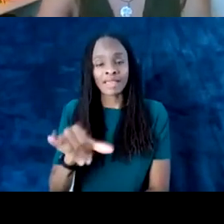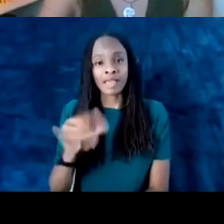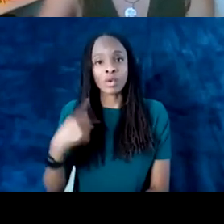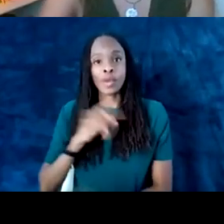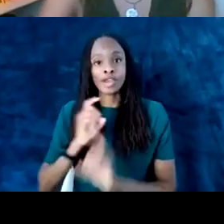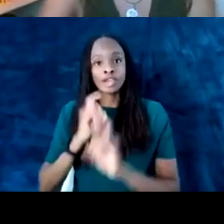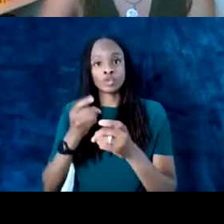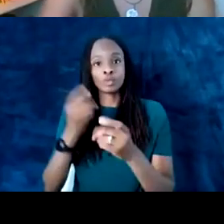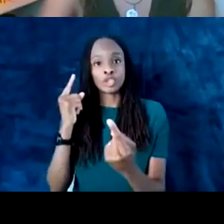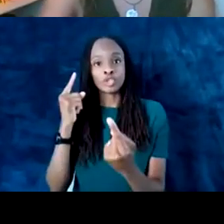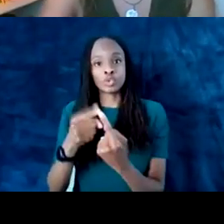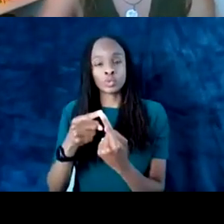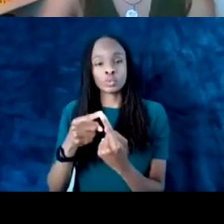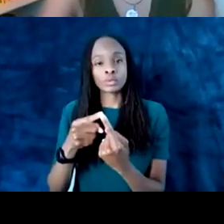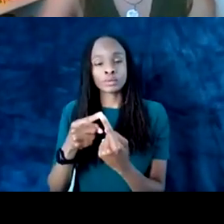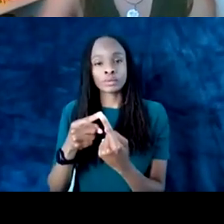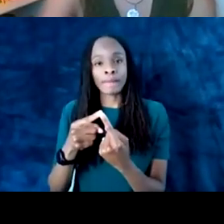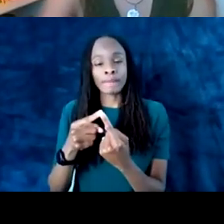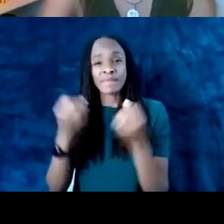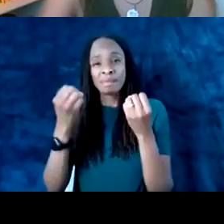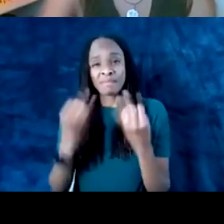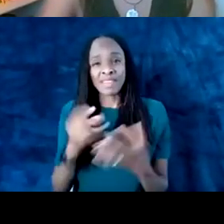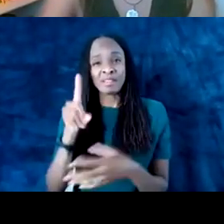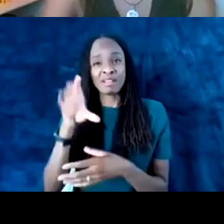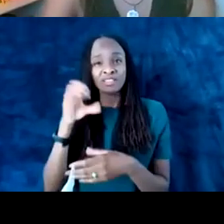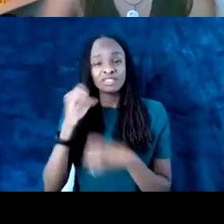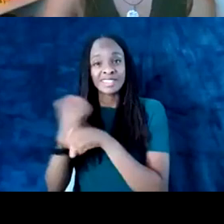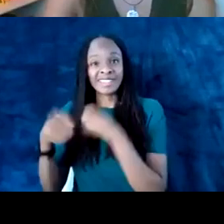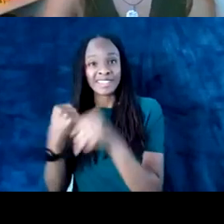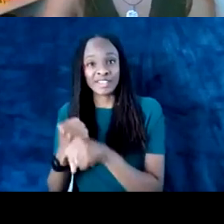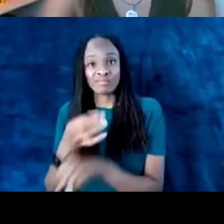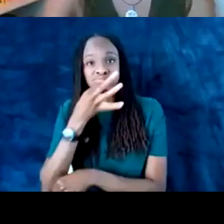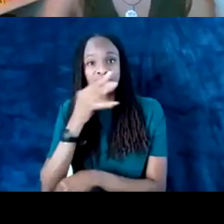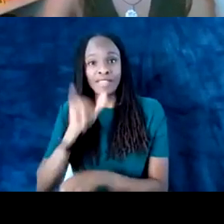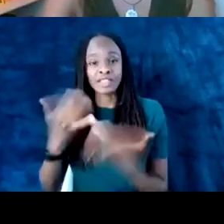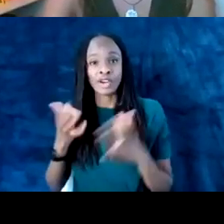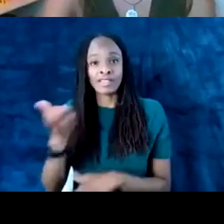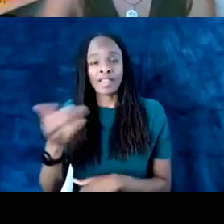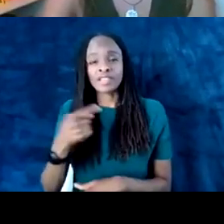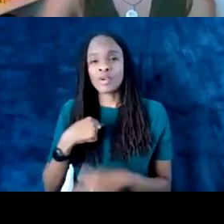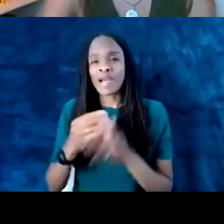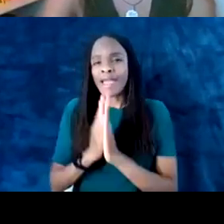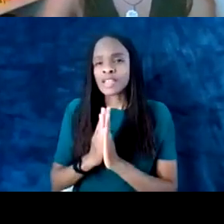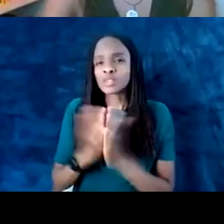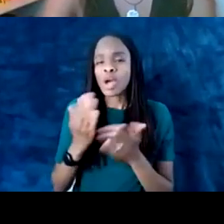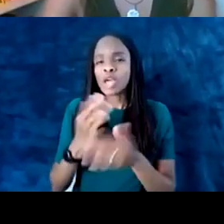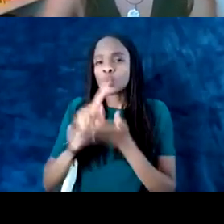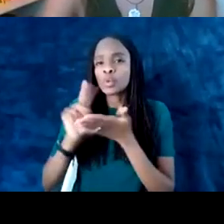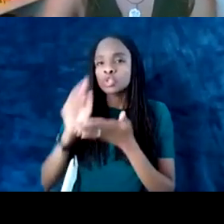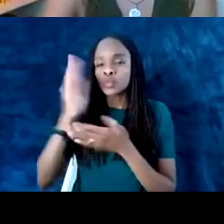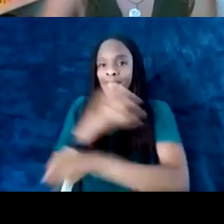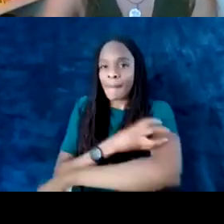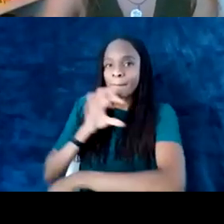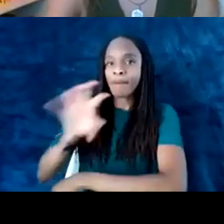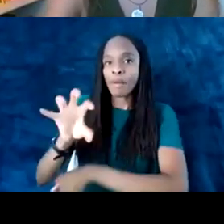contributing to centuries of expertise that's already there. So I often ask, what research will empower people? And